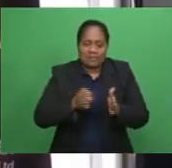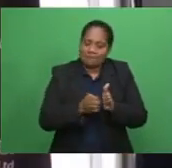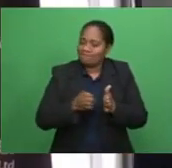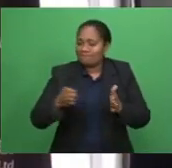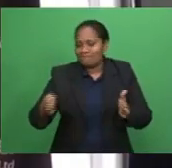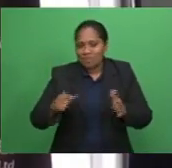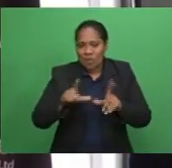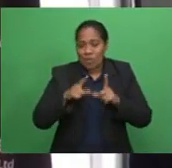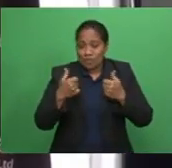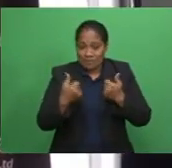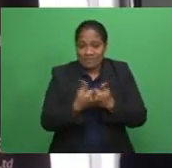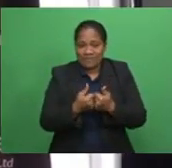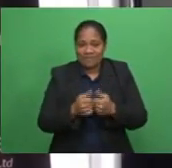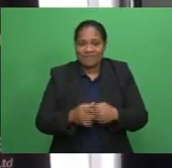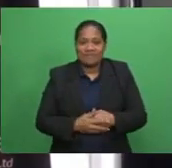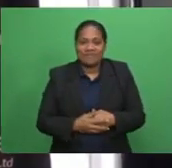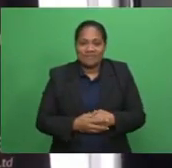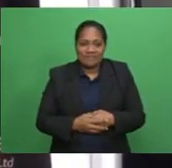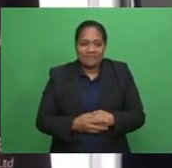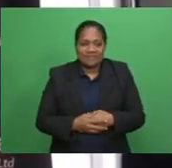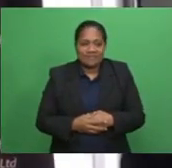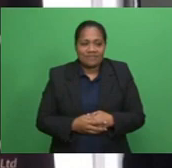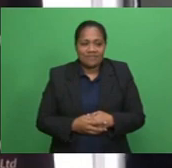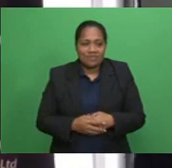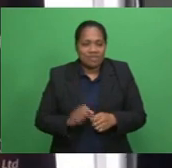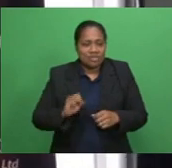It will be challenging amidst this